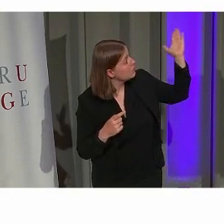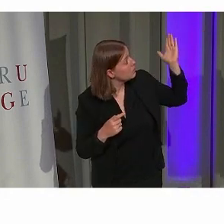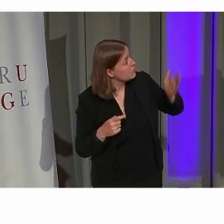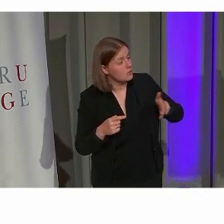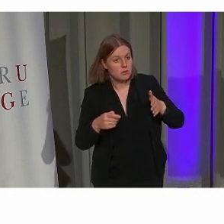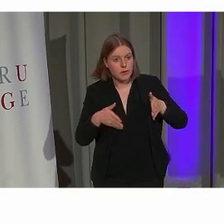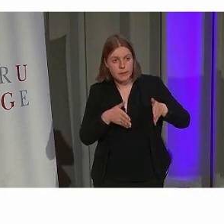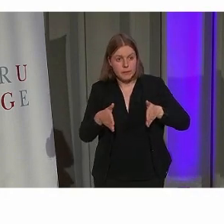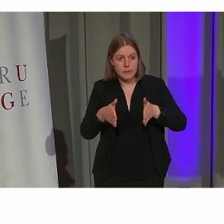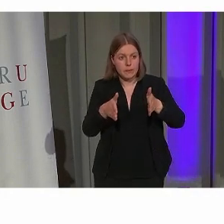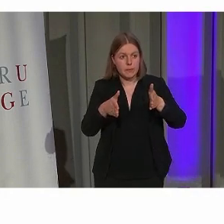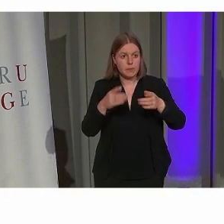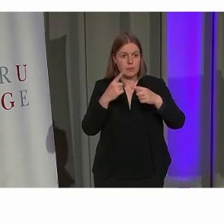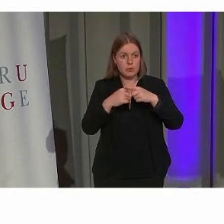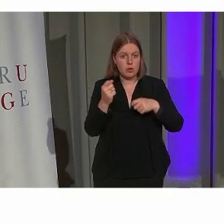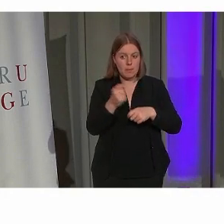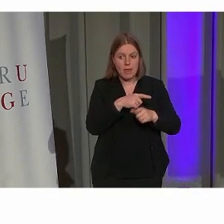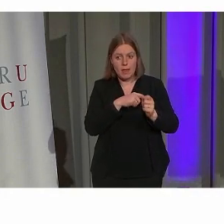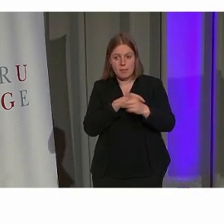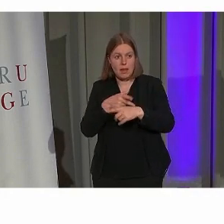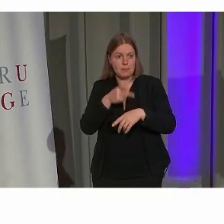most important